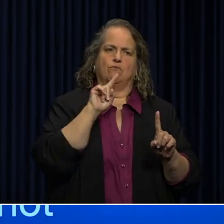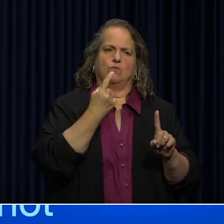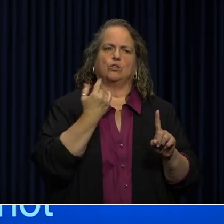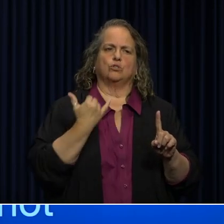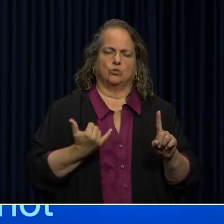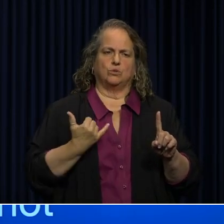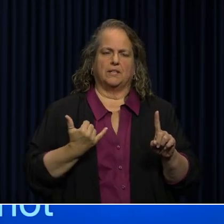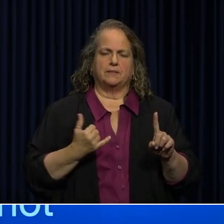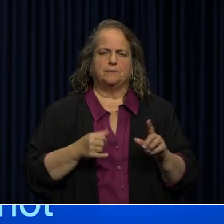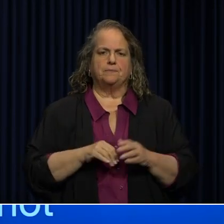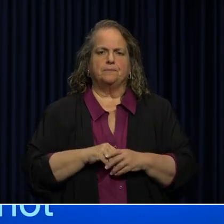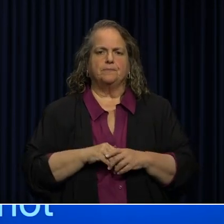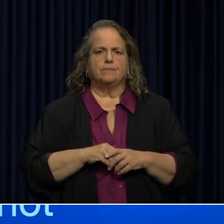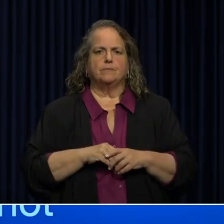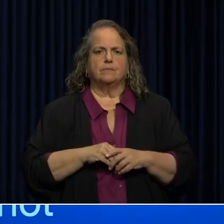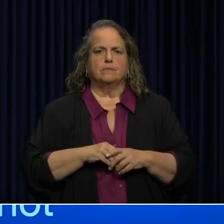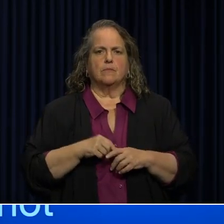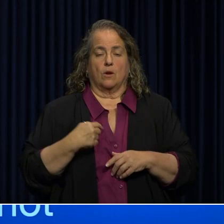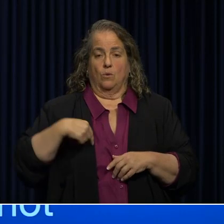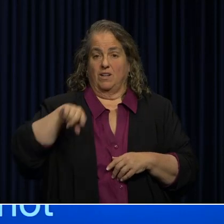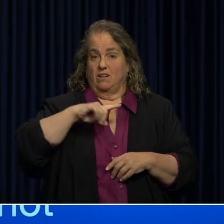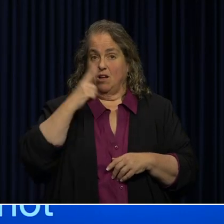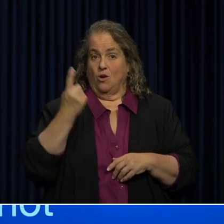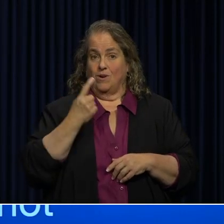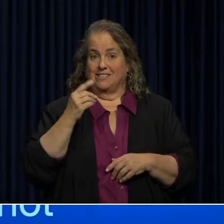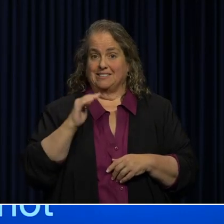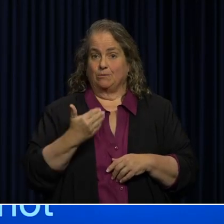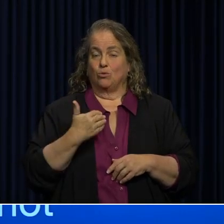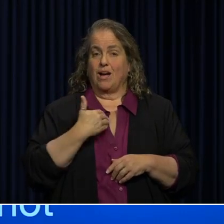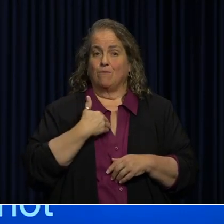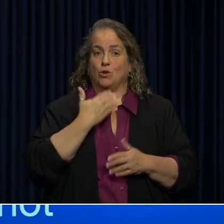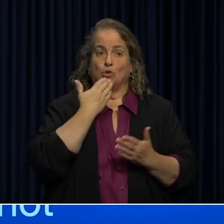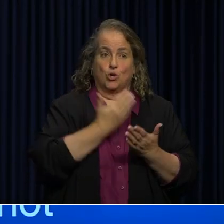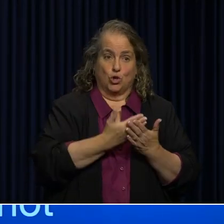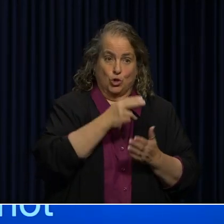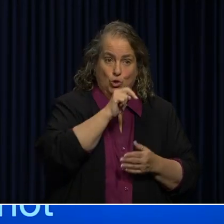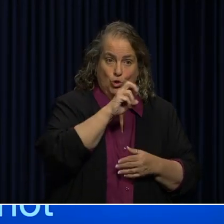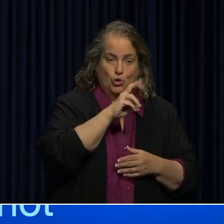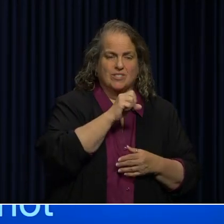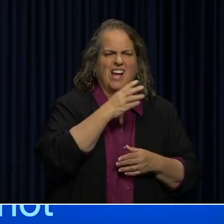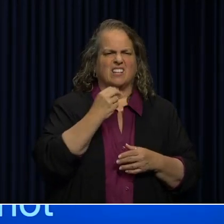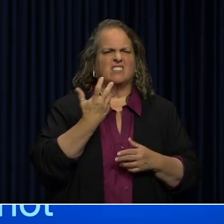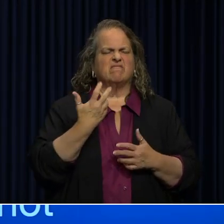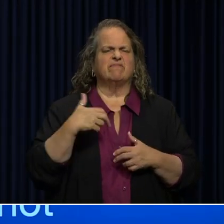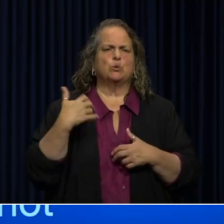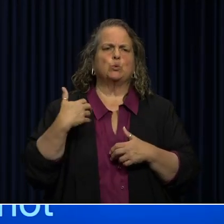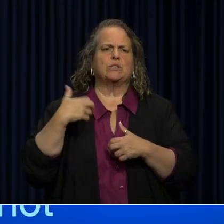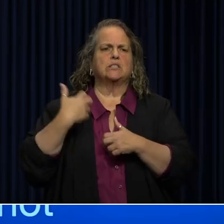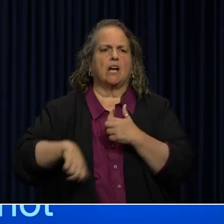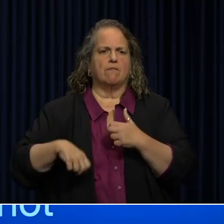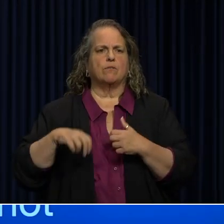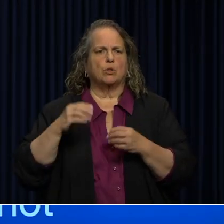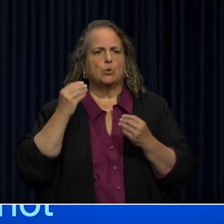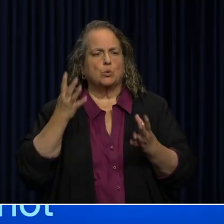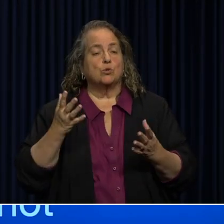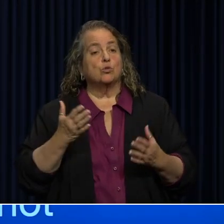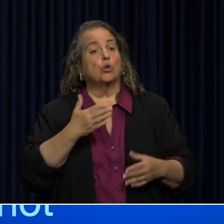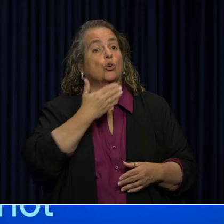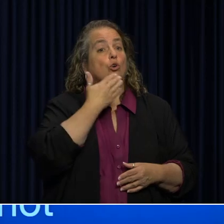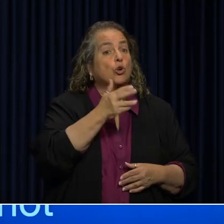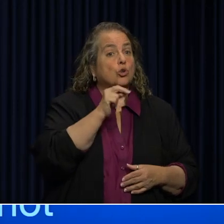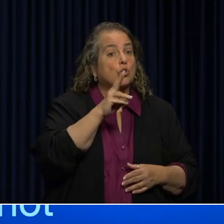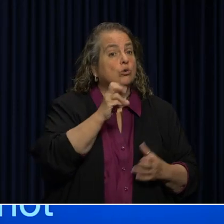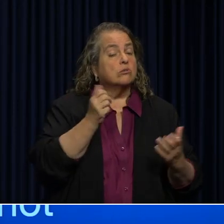we always talk about we always seem to have some good news and some tough news. The good news today is